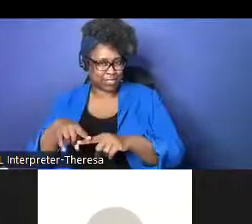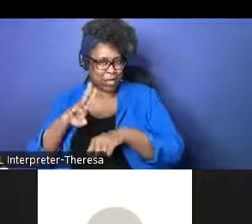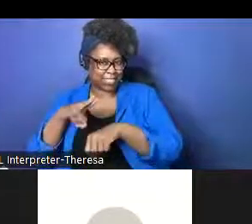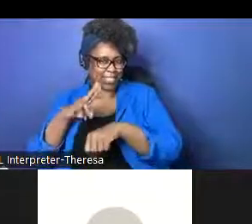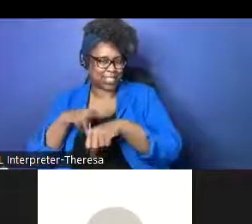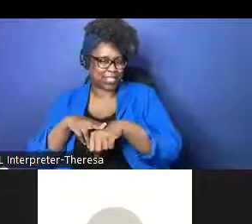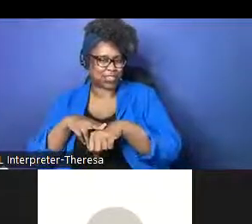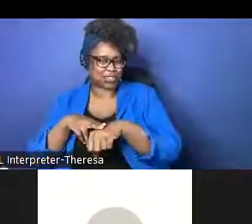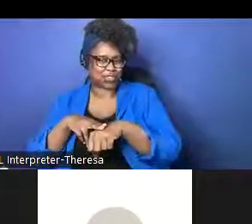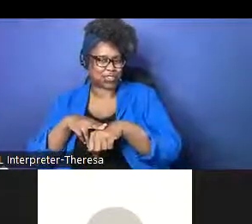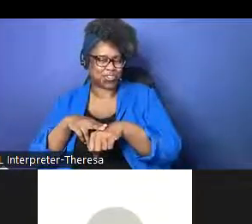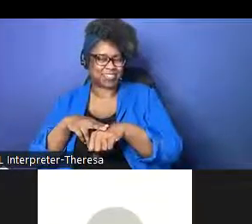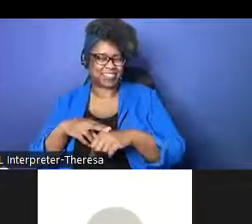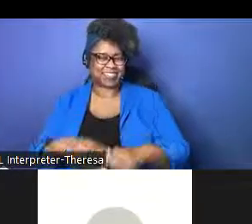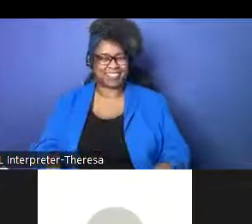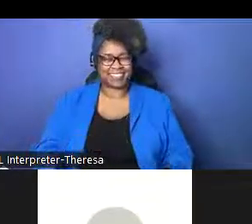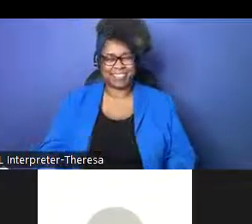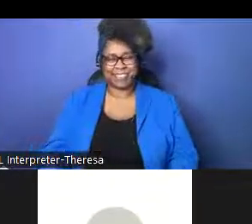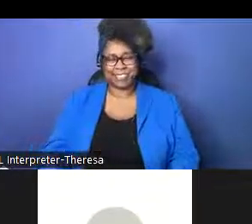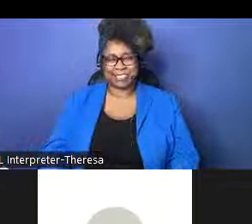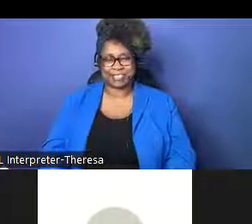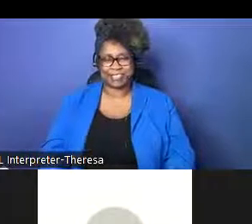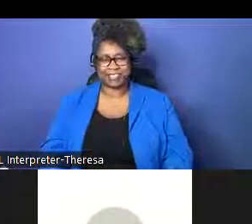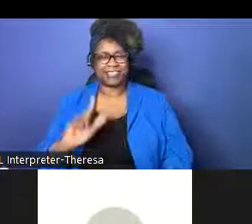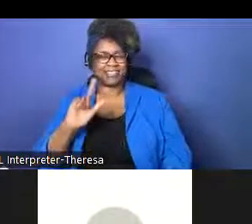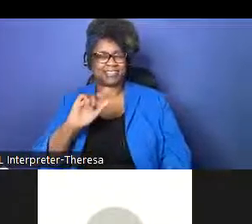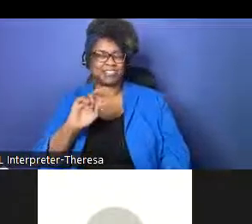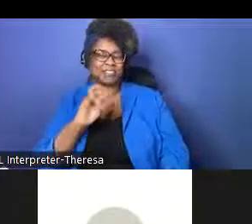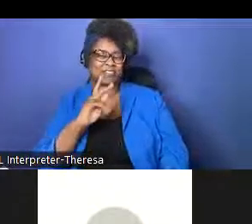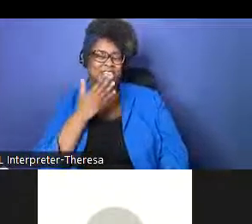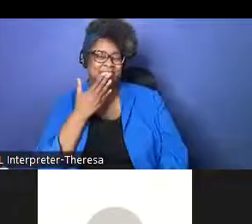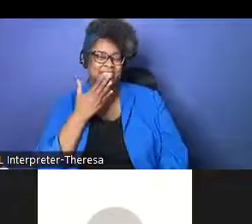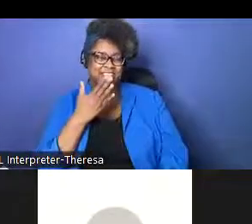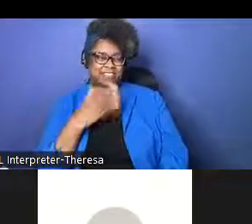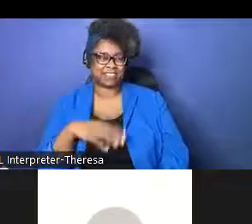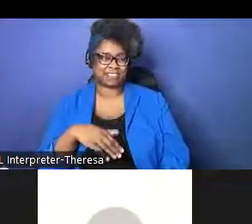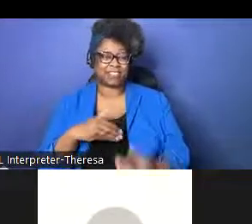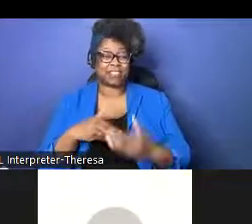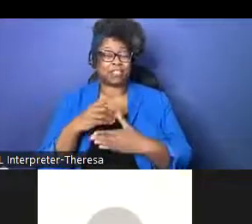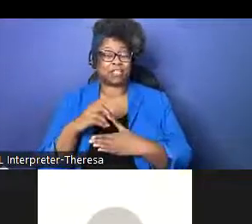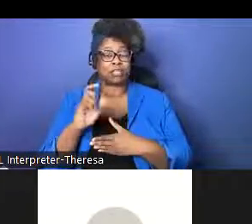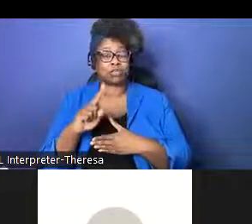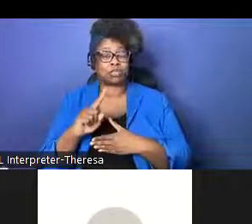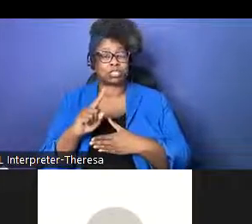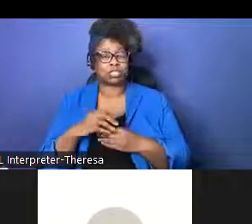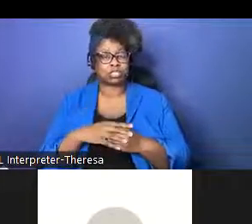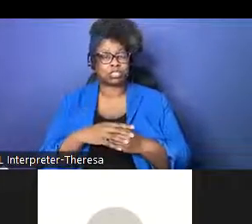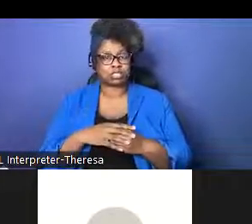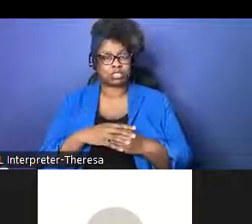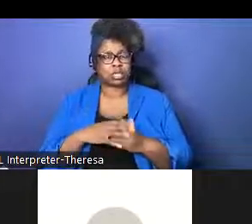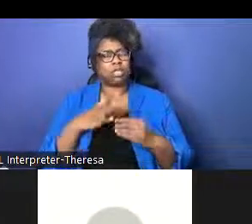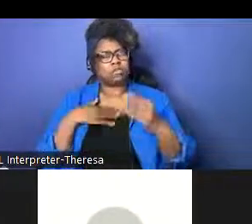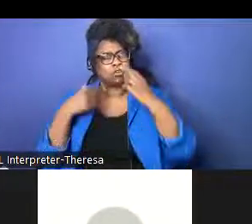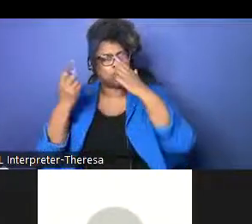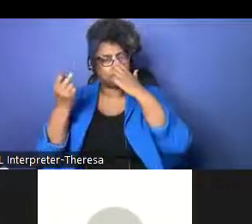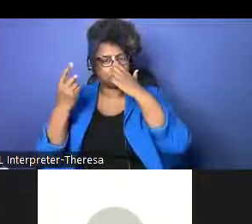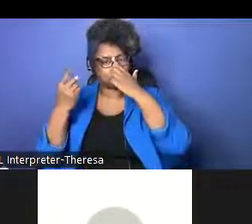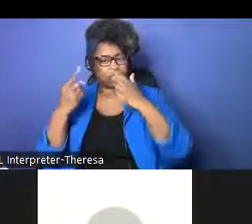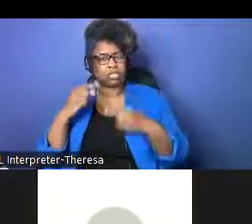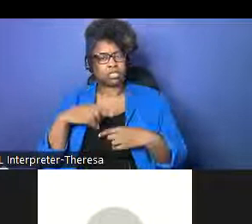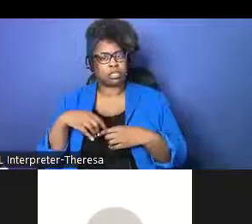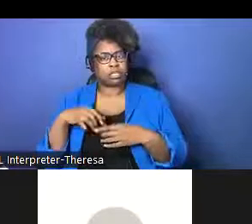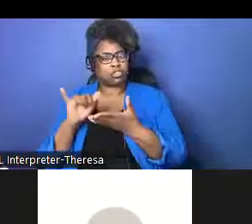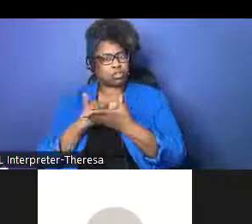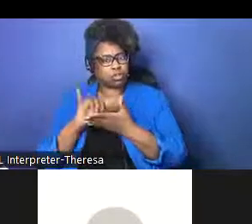in that case in particular. Okay, thanks. And I guess the next question was going to be, my understanding is that the New York, New